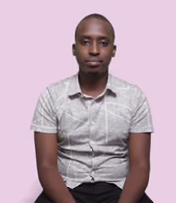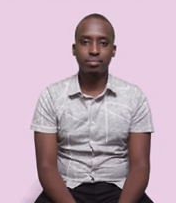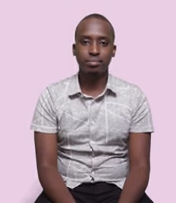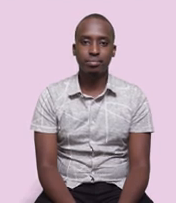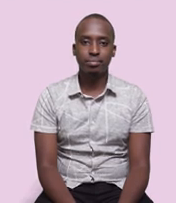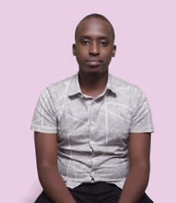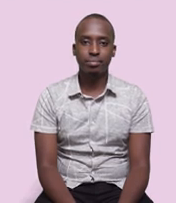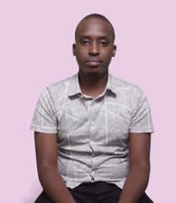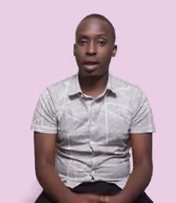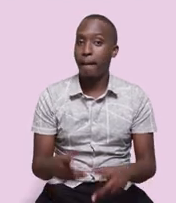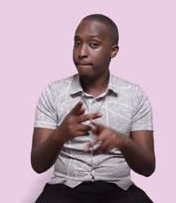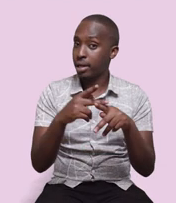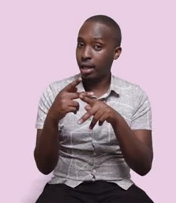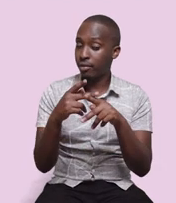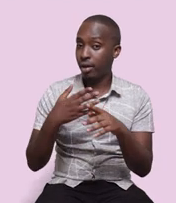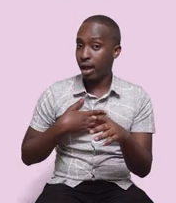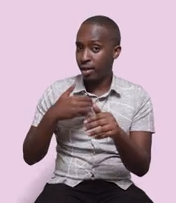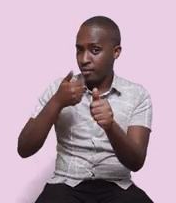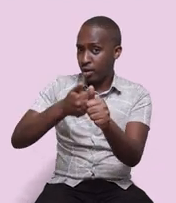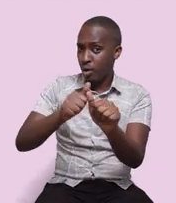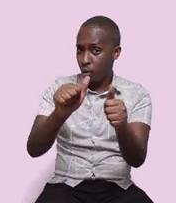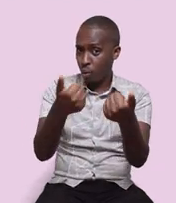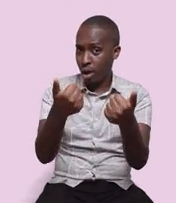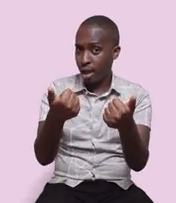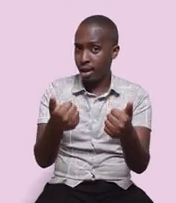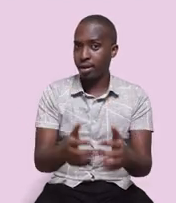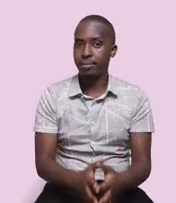Be careful and follow very well.